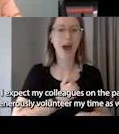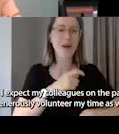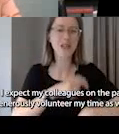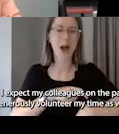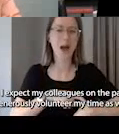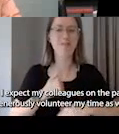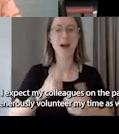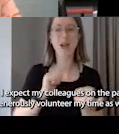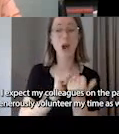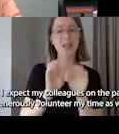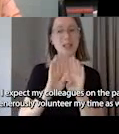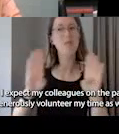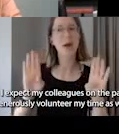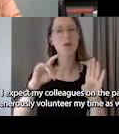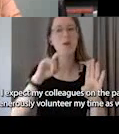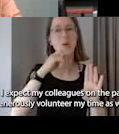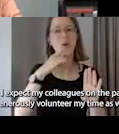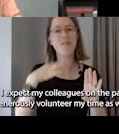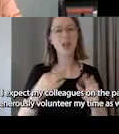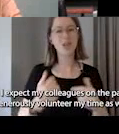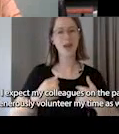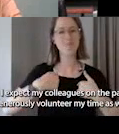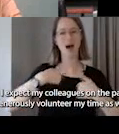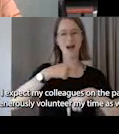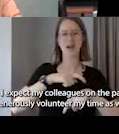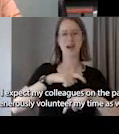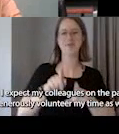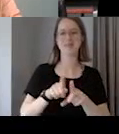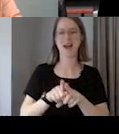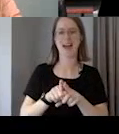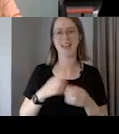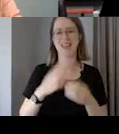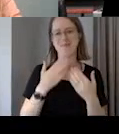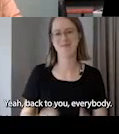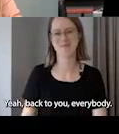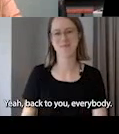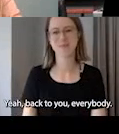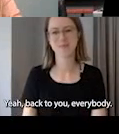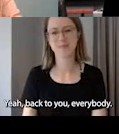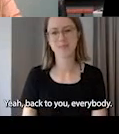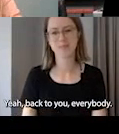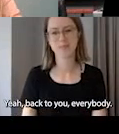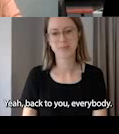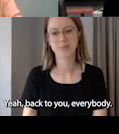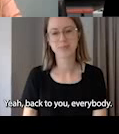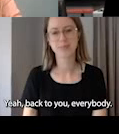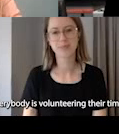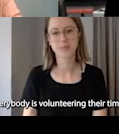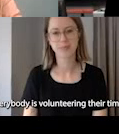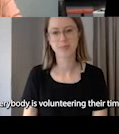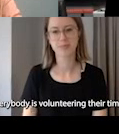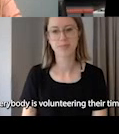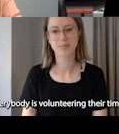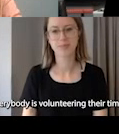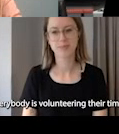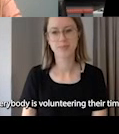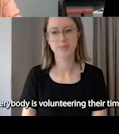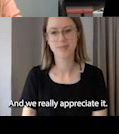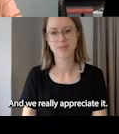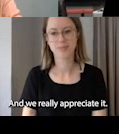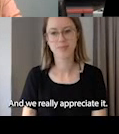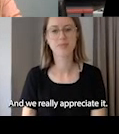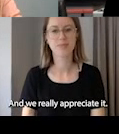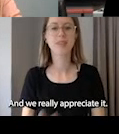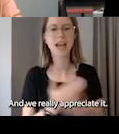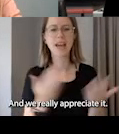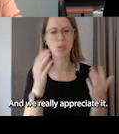colleagues on the panel to generously volunteer my time as well. Yeah, back to you. Everybody's volunteering their time,